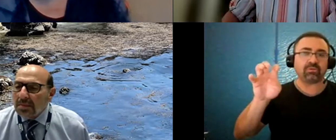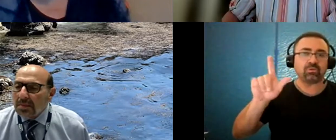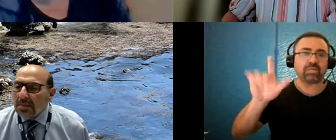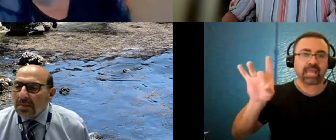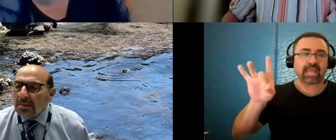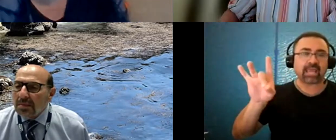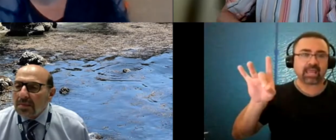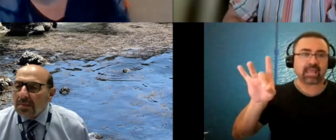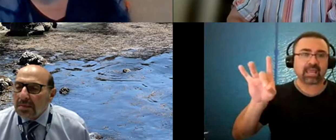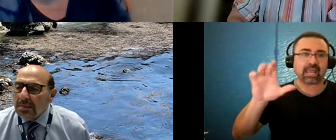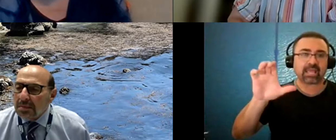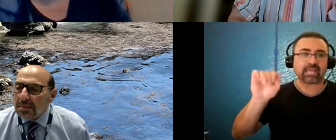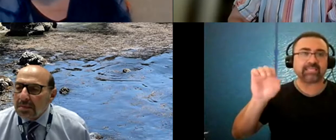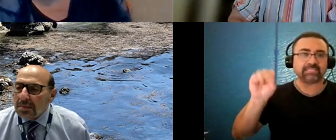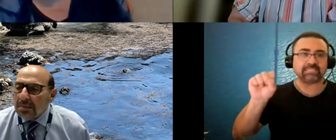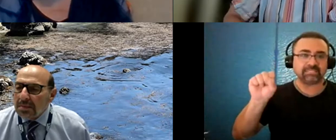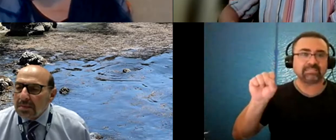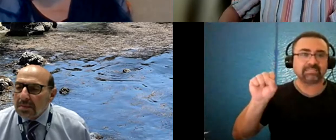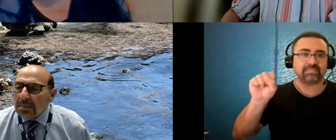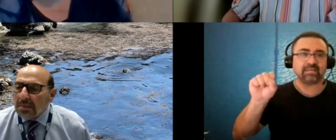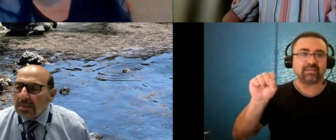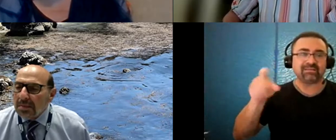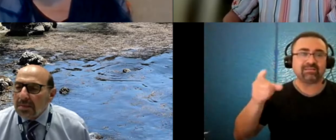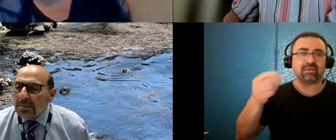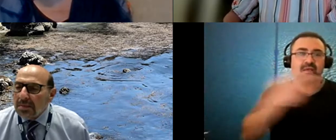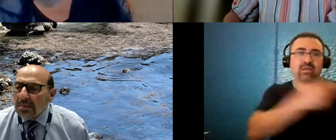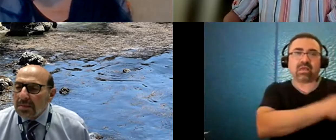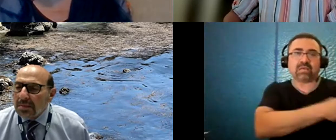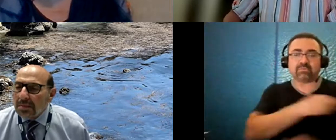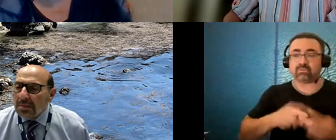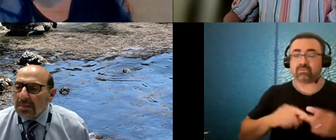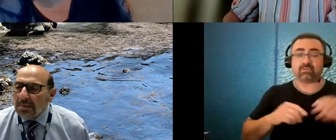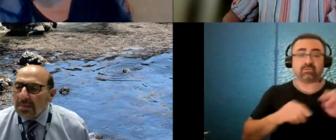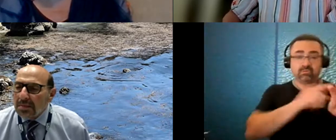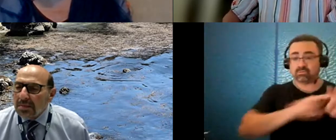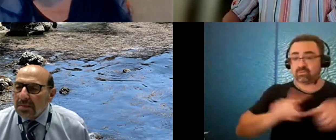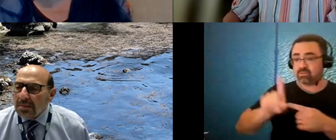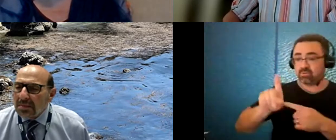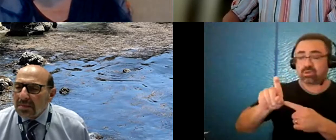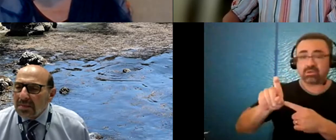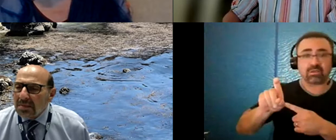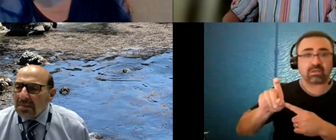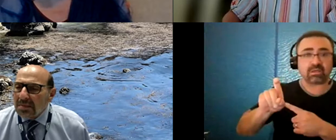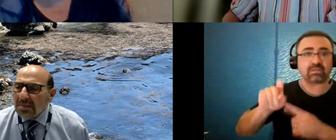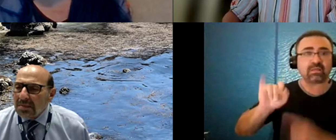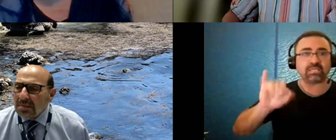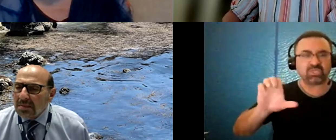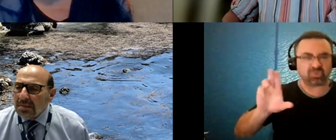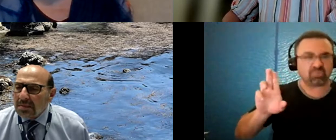428 cases in the hospital, and 100 of those are in the intensive care